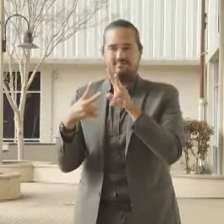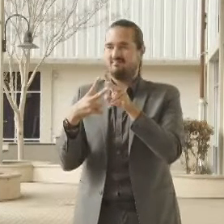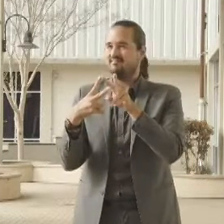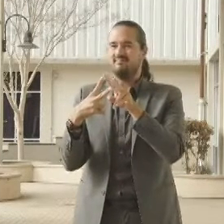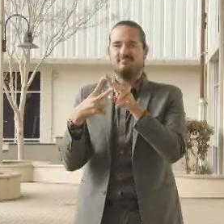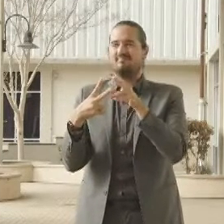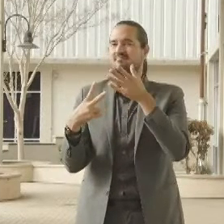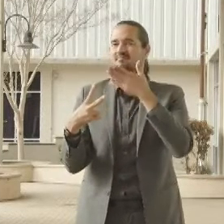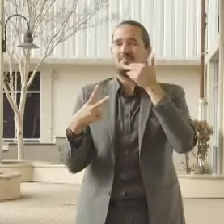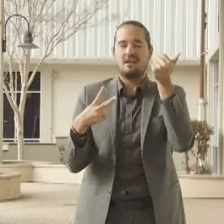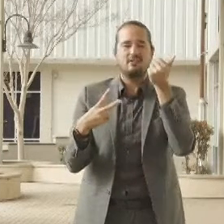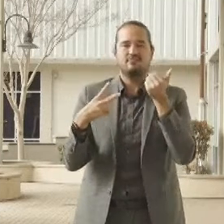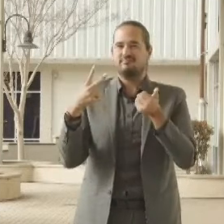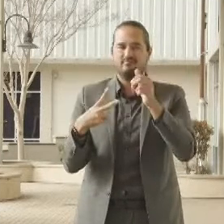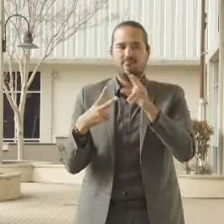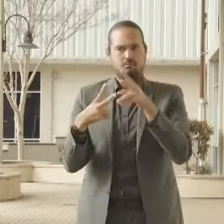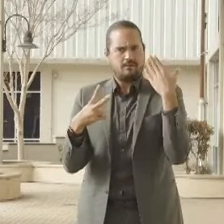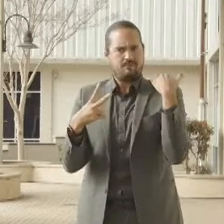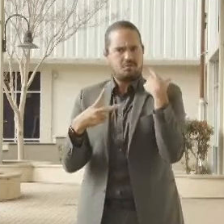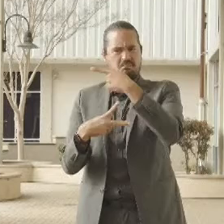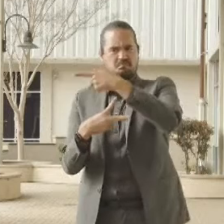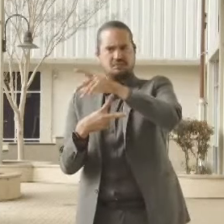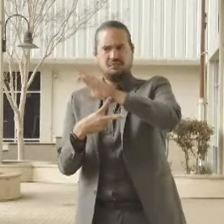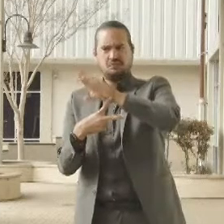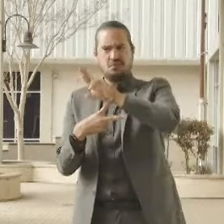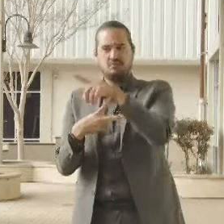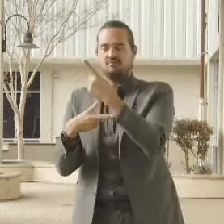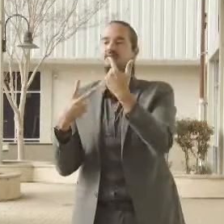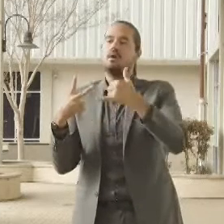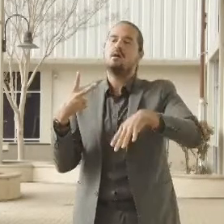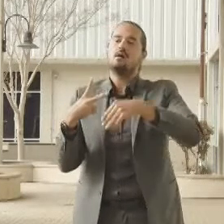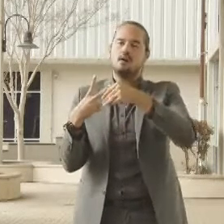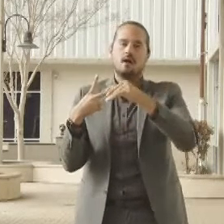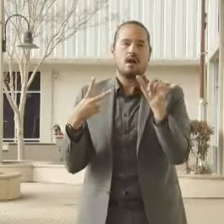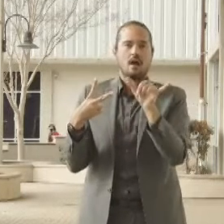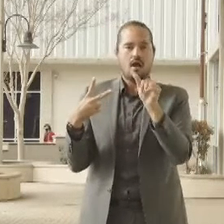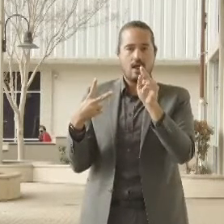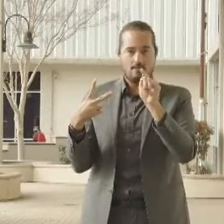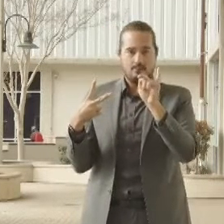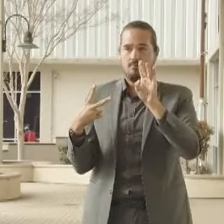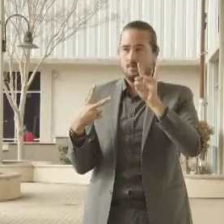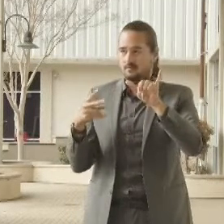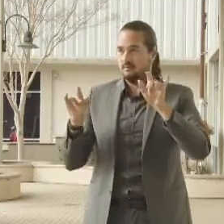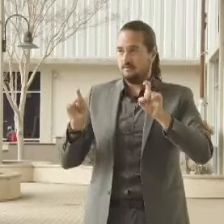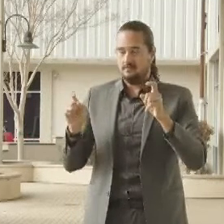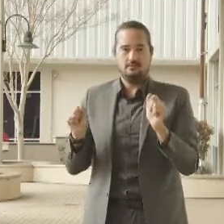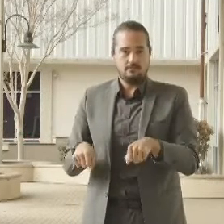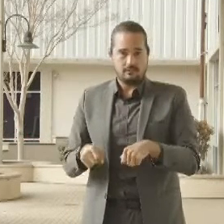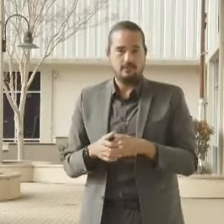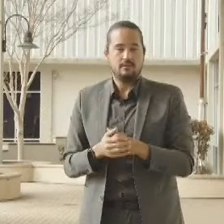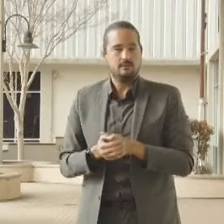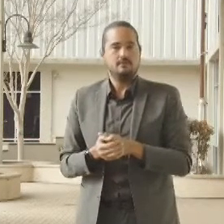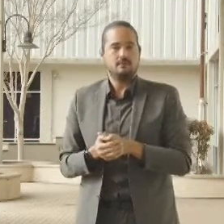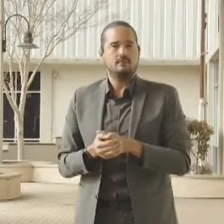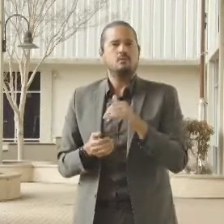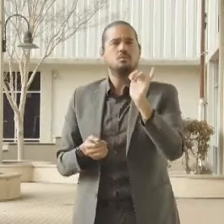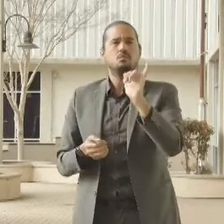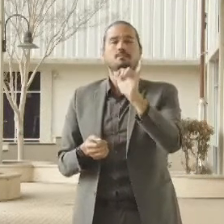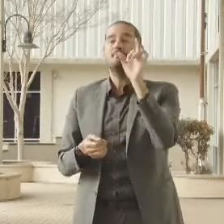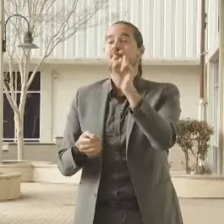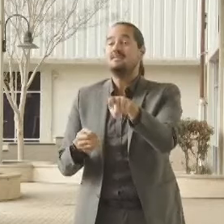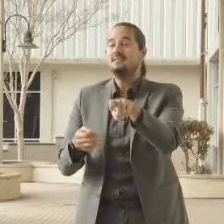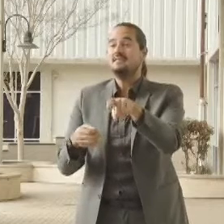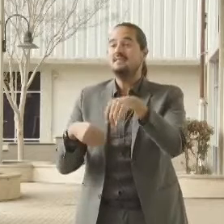testing within 24 hours, and that's regardless of whether someone comes in person or